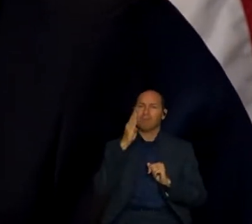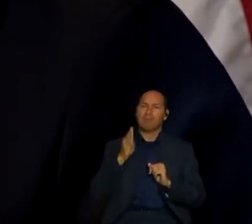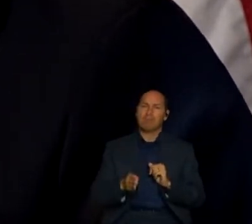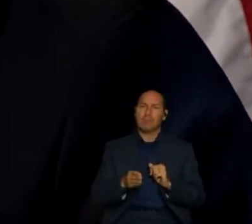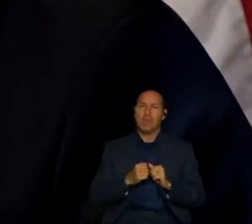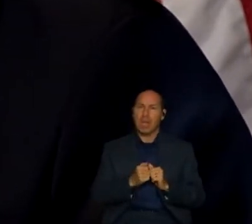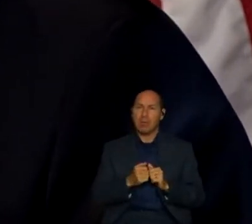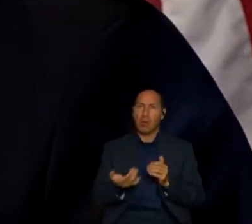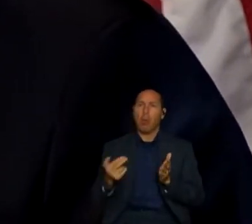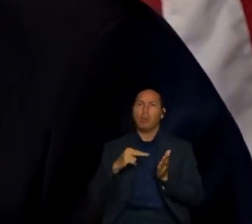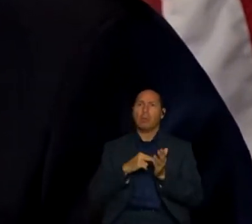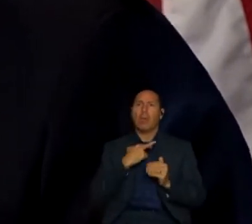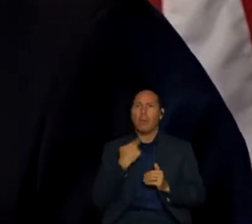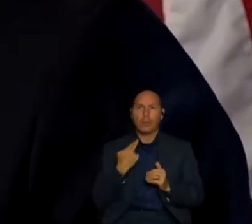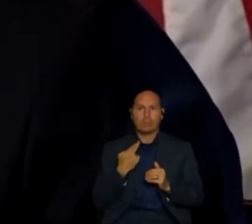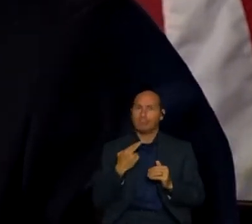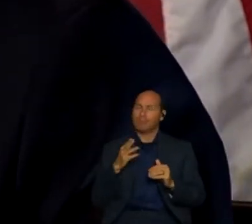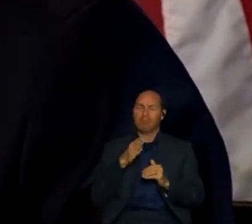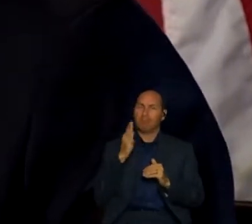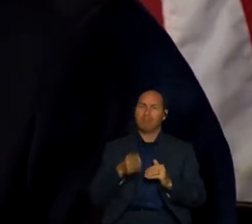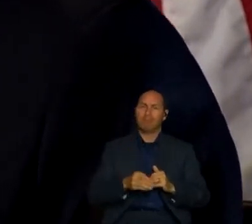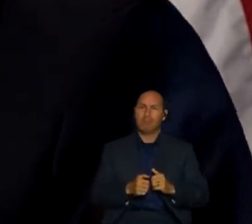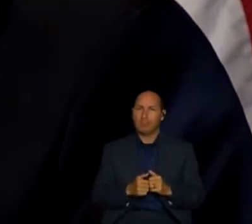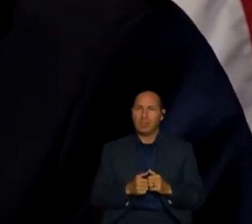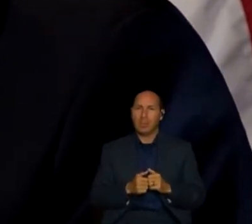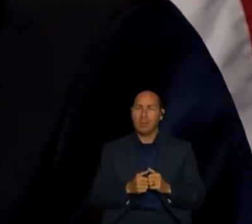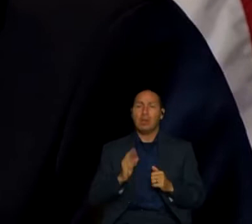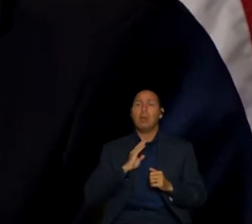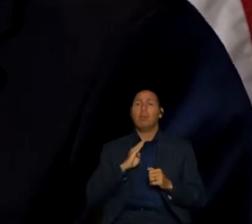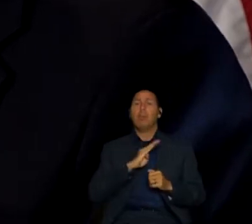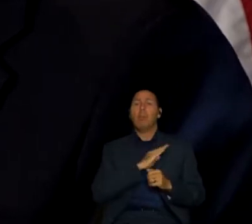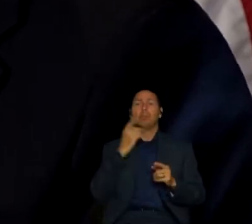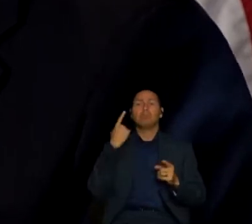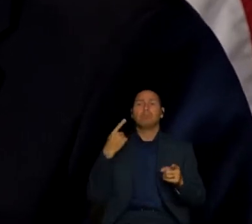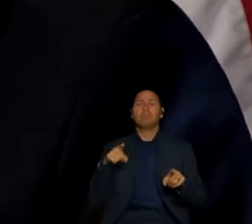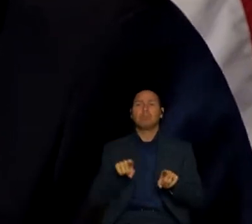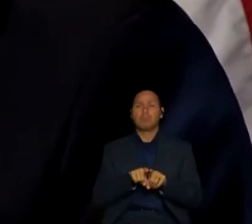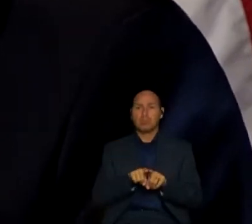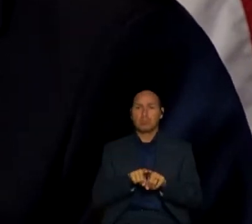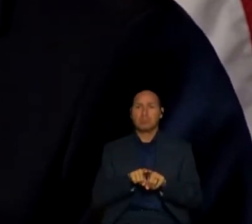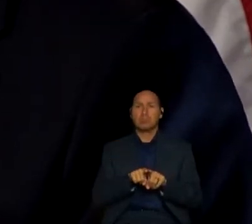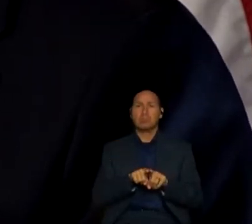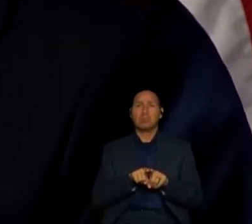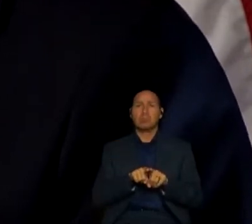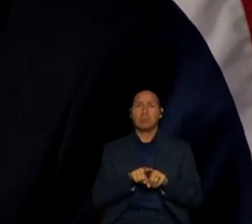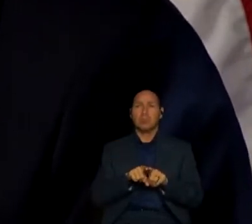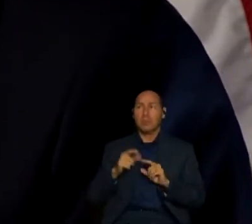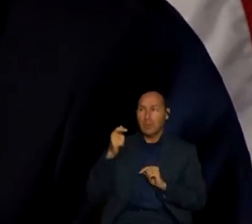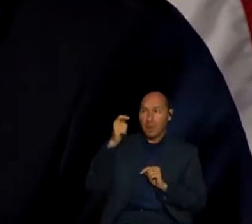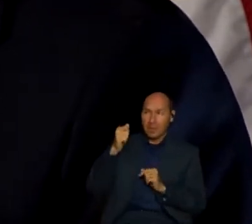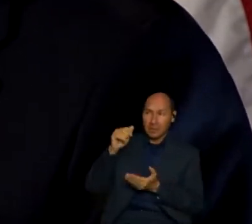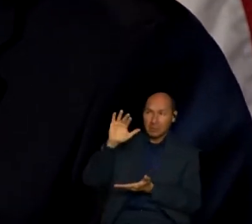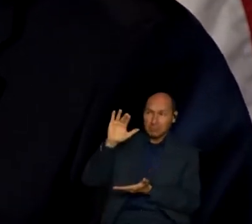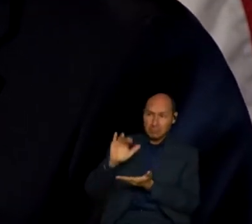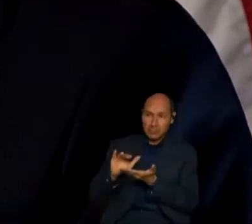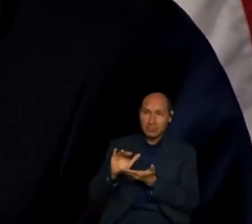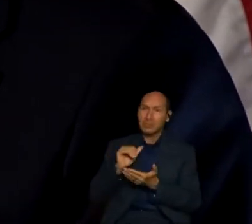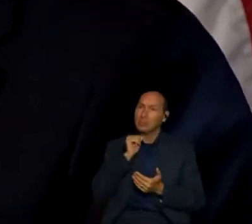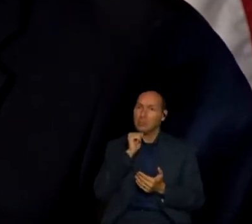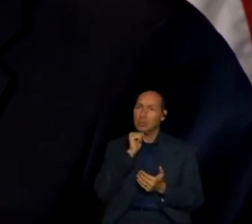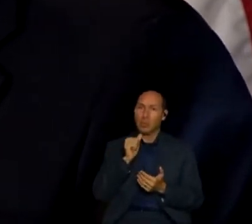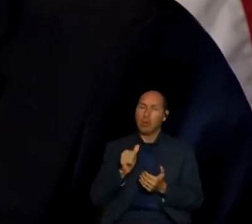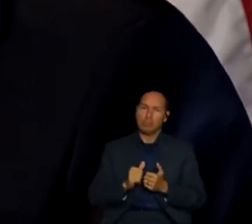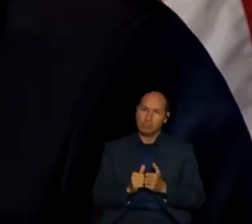a risk of that again. The Oversight Board agreed not to reduce the pensions that had already been